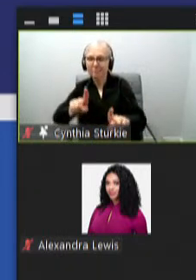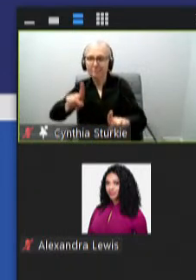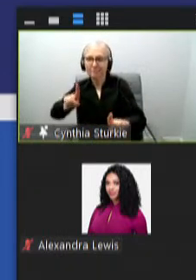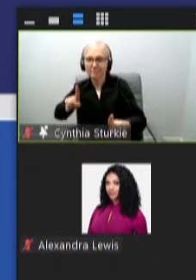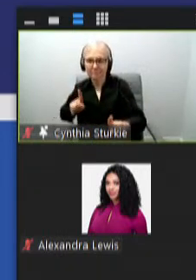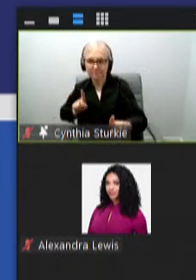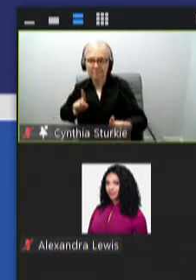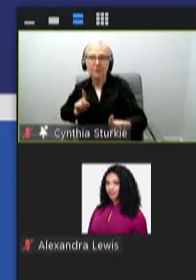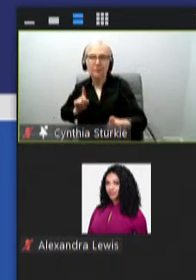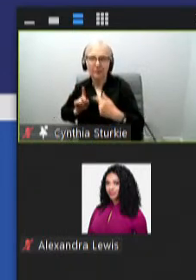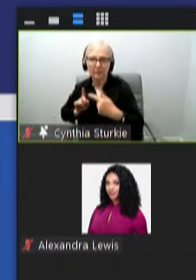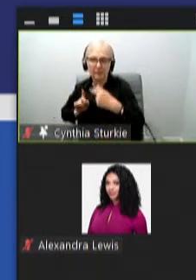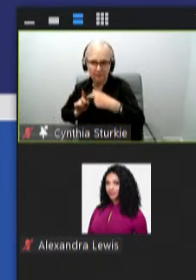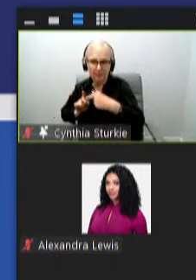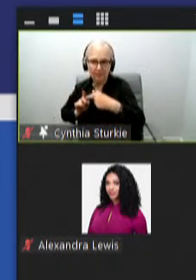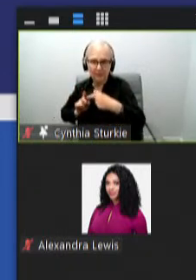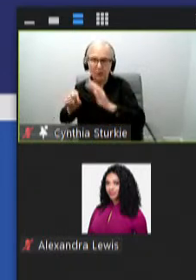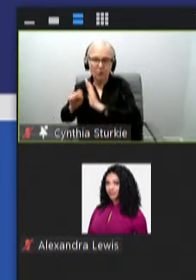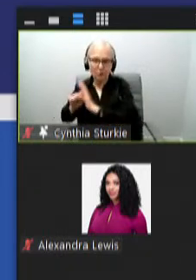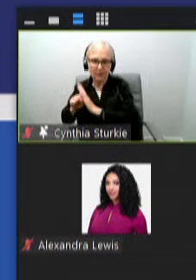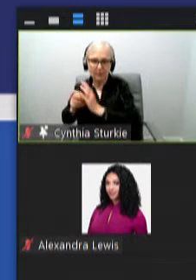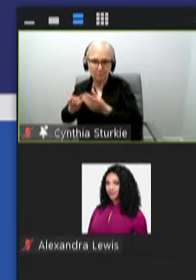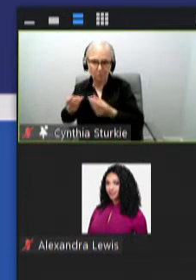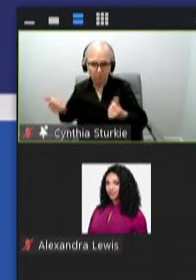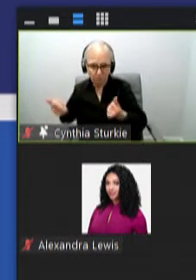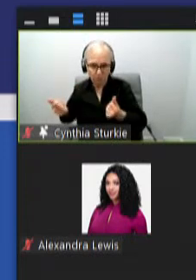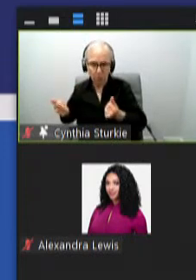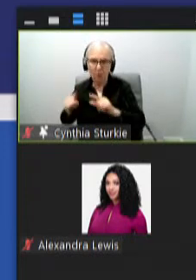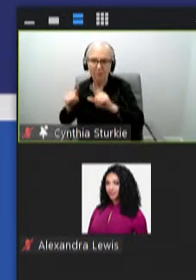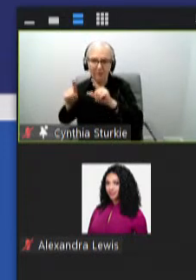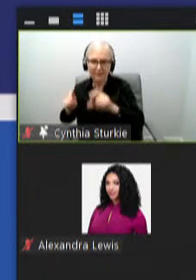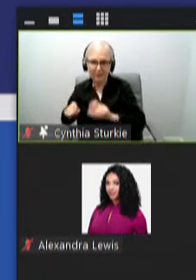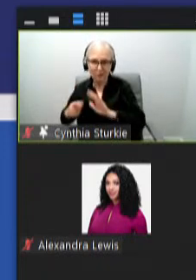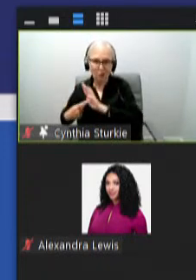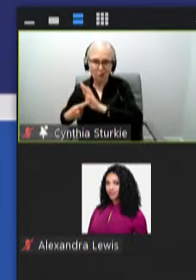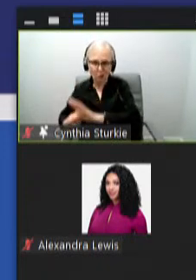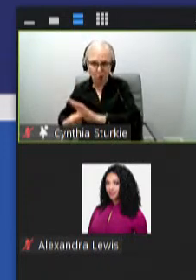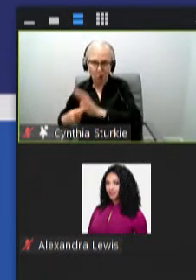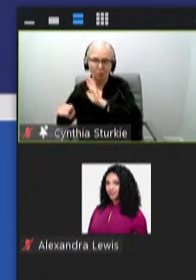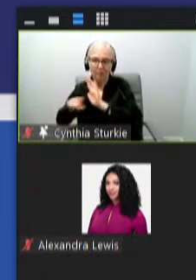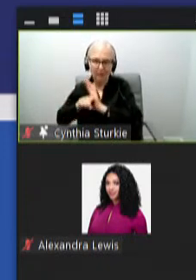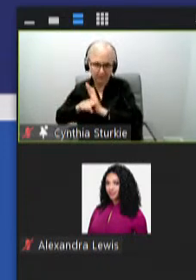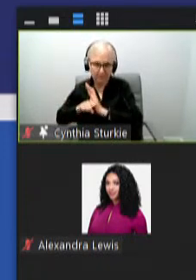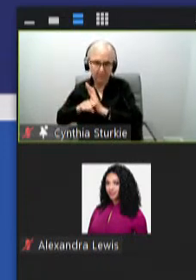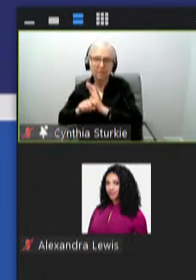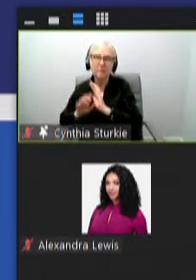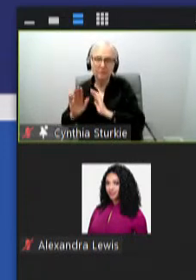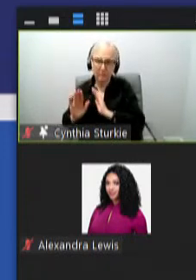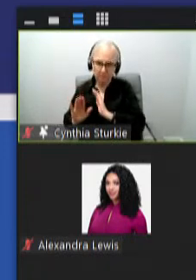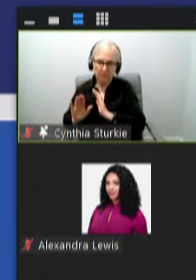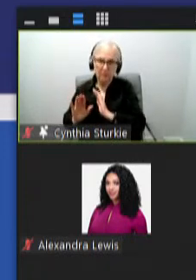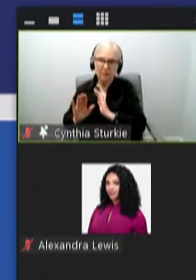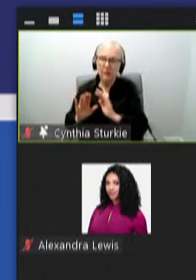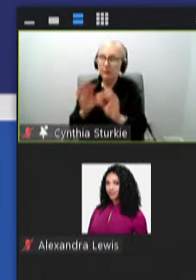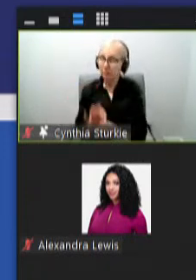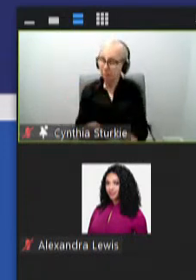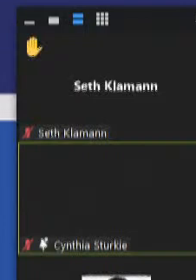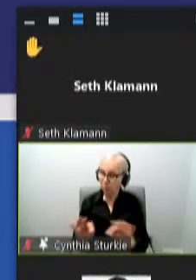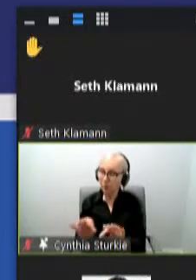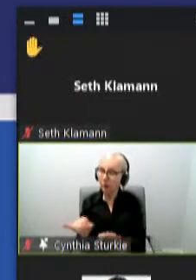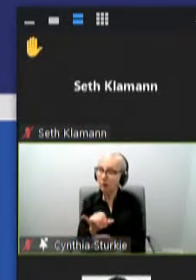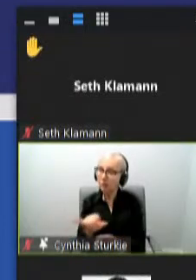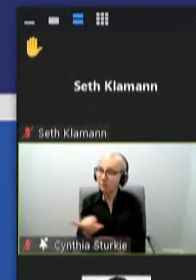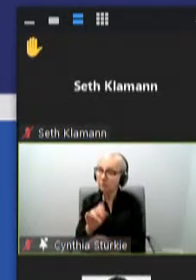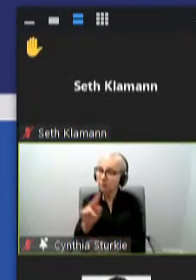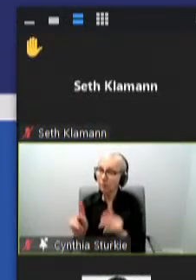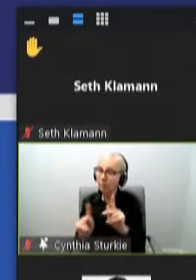until their symptoms resolve or until their test results come in, or both. Also important for people who are